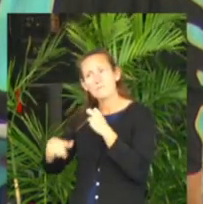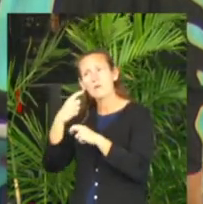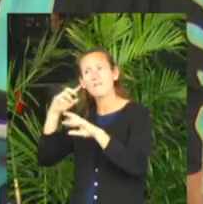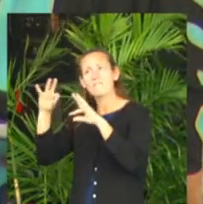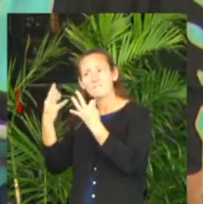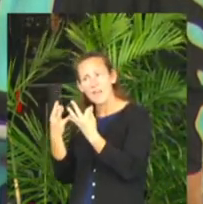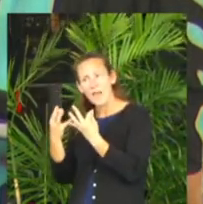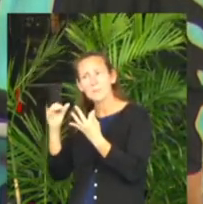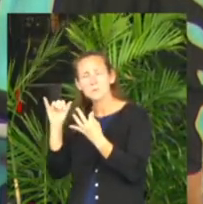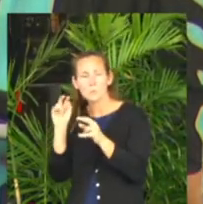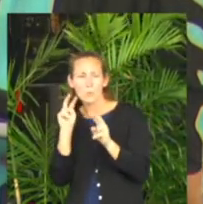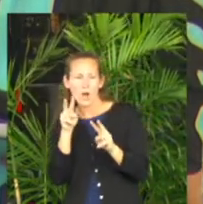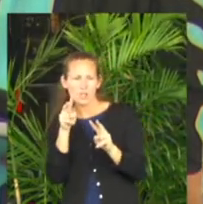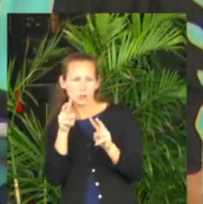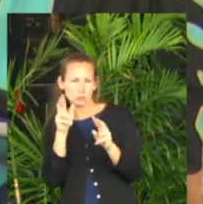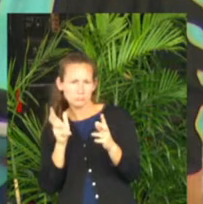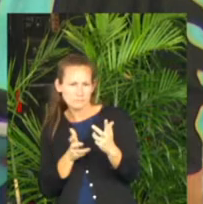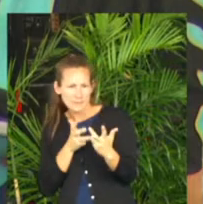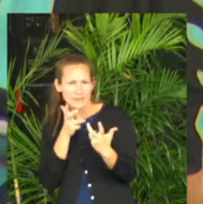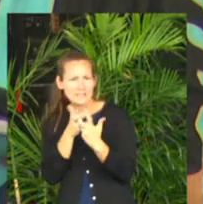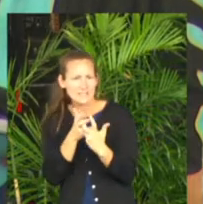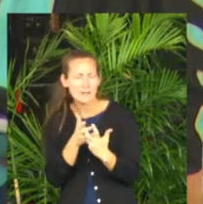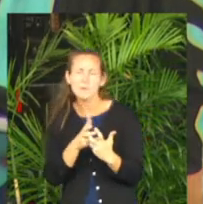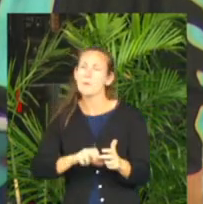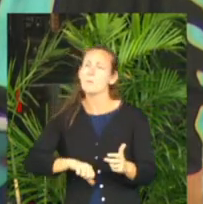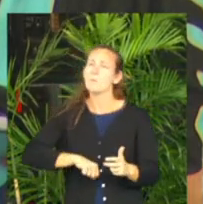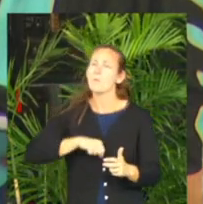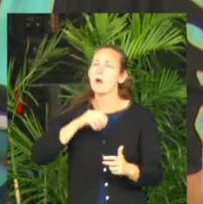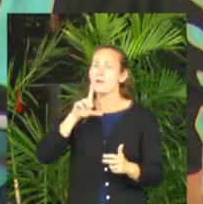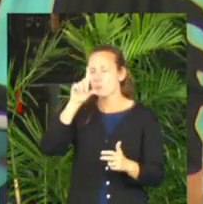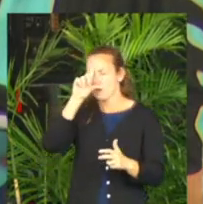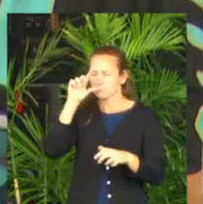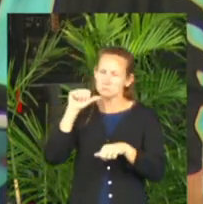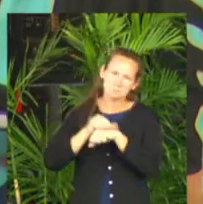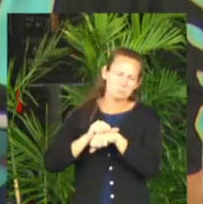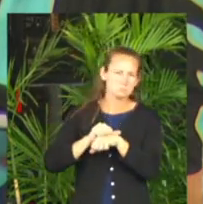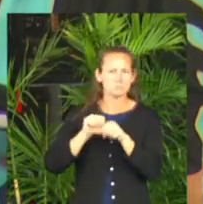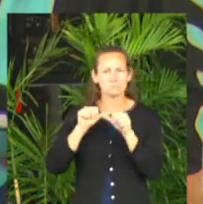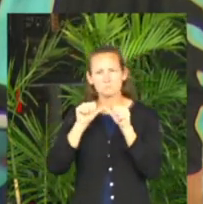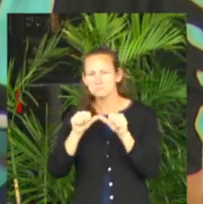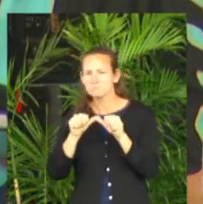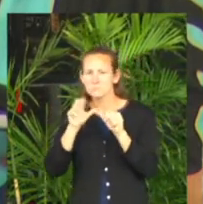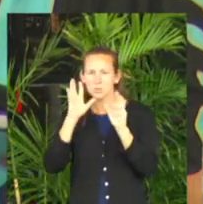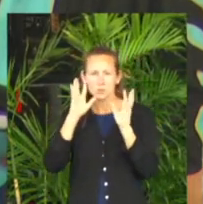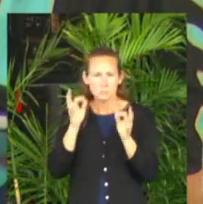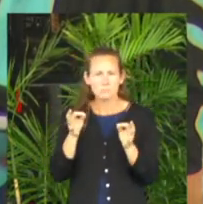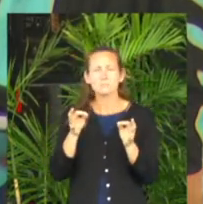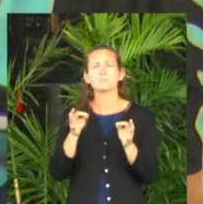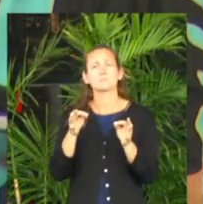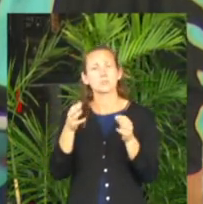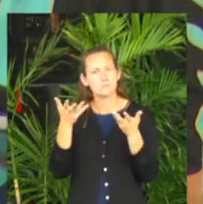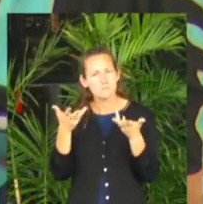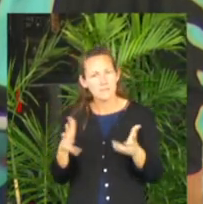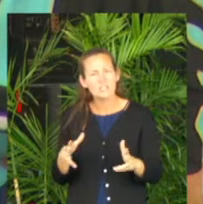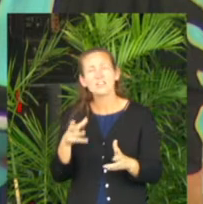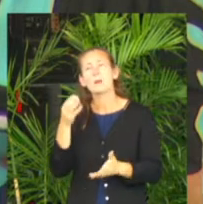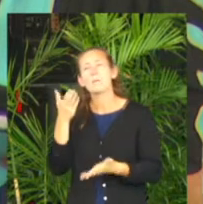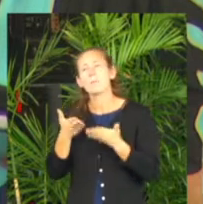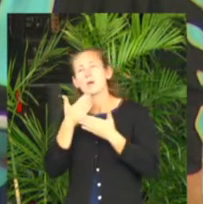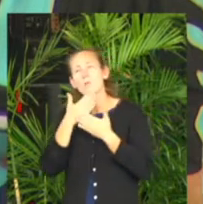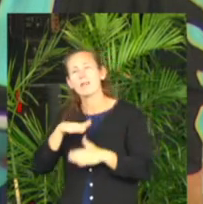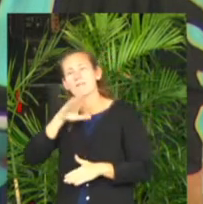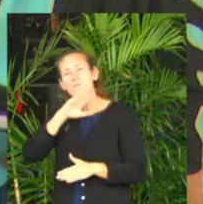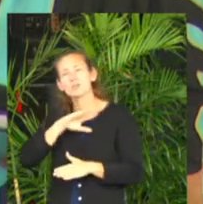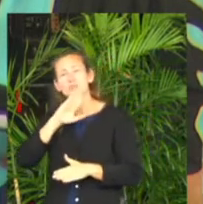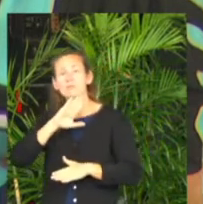you adapt. Proud of your grit and determination to finish, and probably quietly frustrated that your